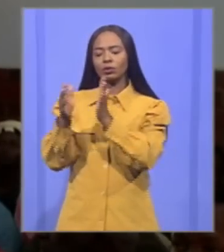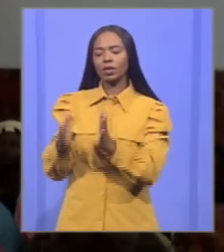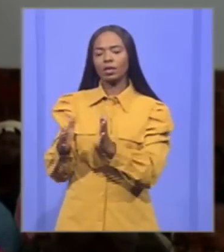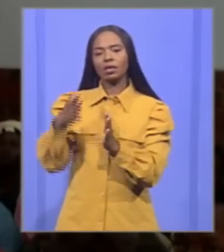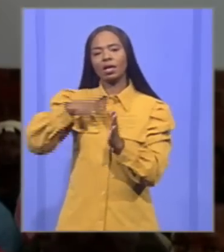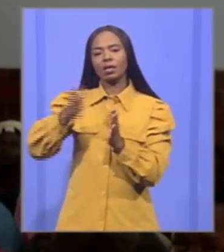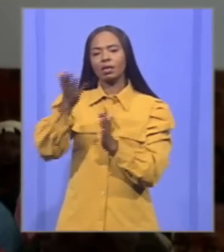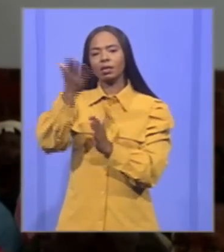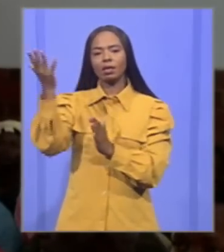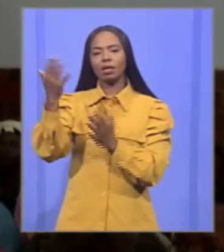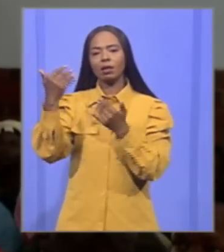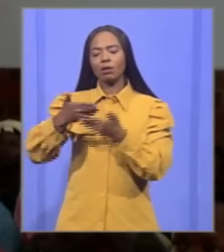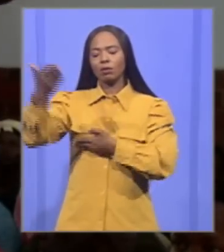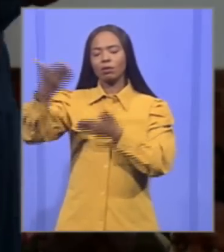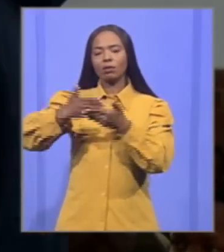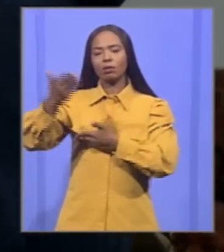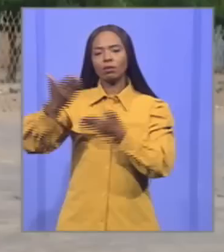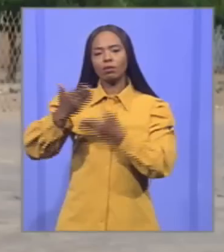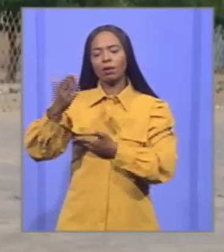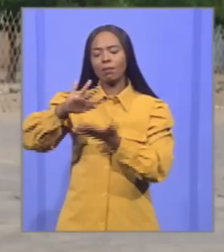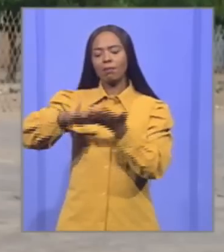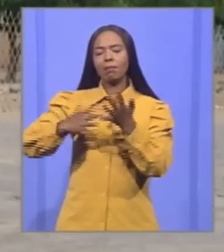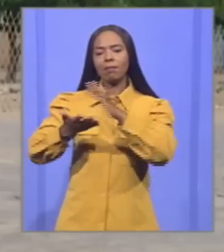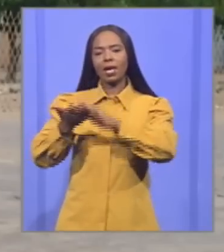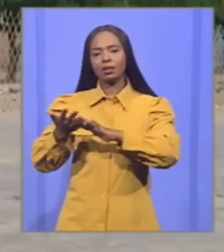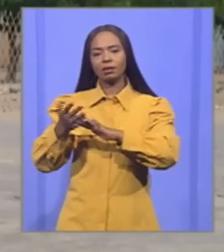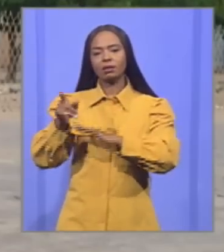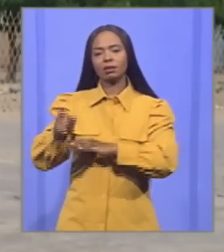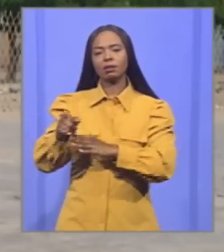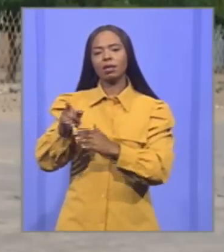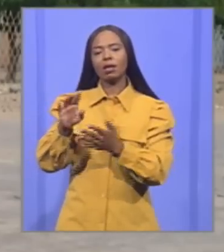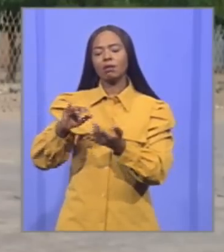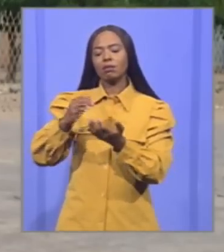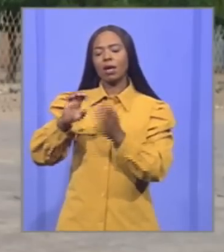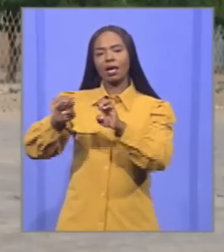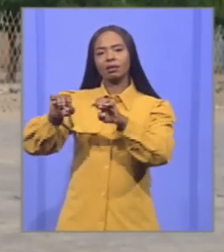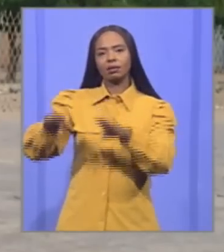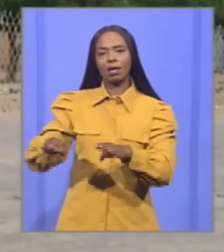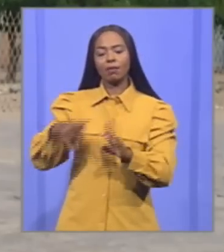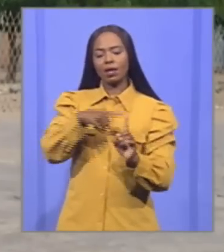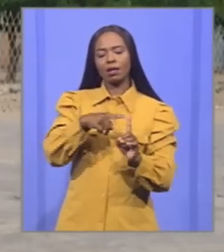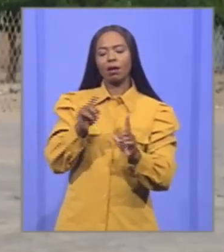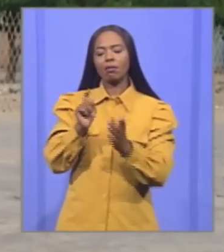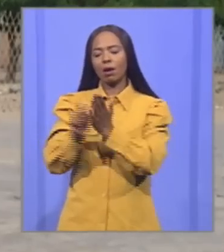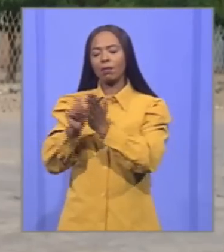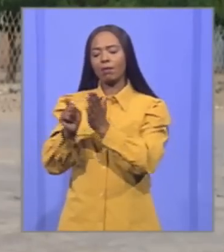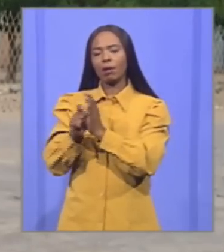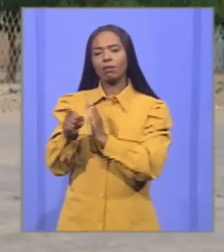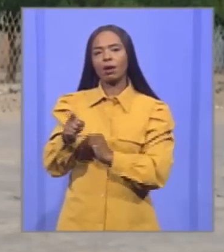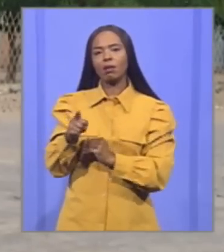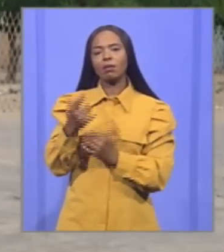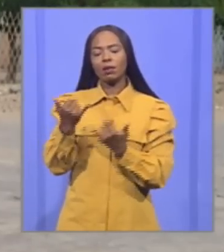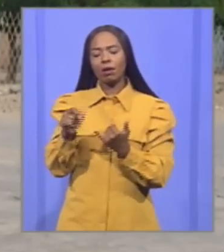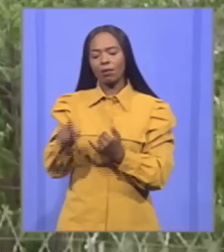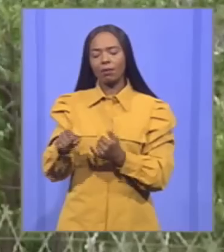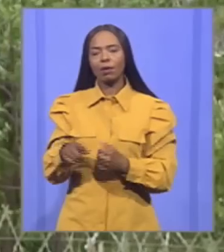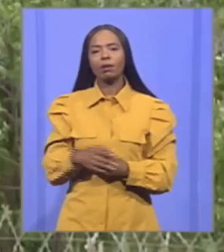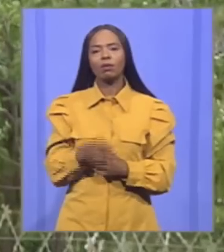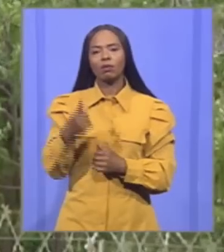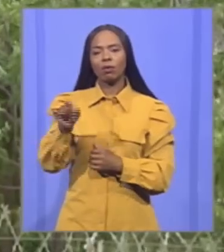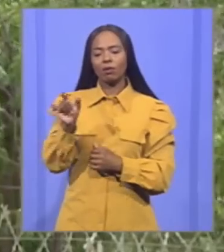la dipalo go ditlhatlhobo tša marematlong wa gola. Tiragalo ye e diragetše sekolong seo se phagamego sa Mokhulwane go la ga